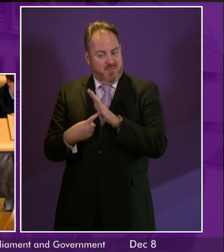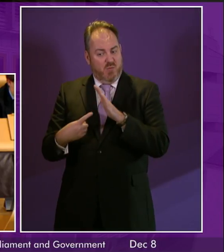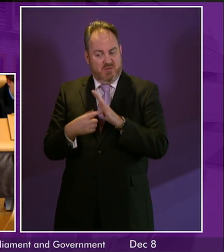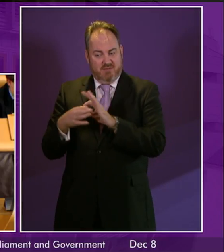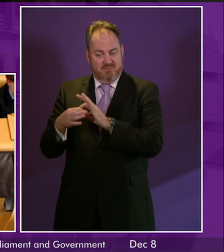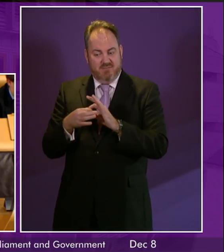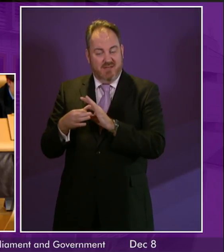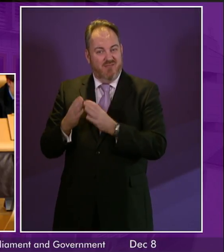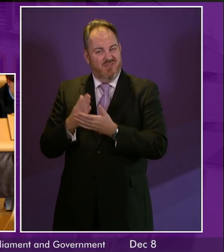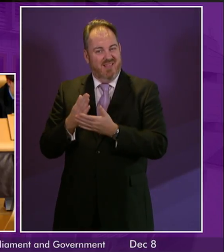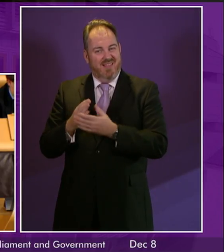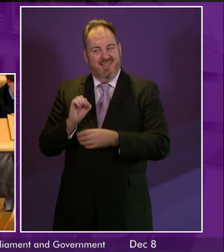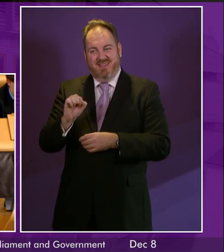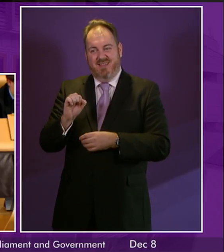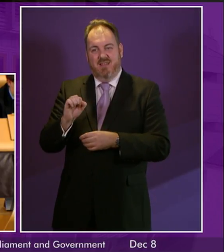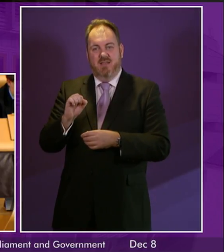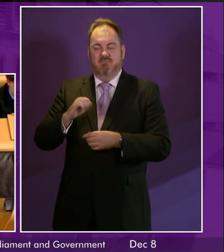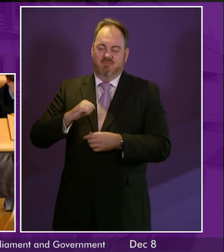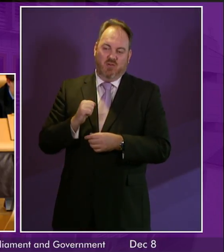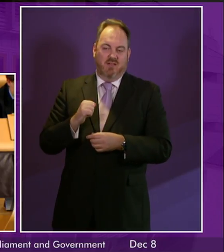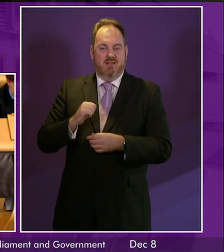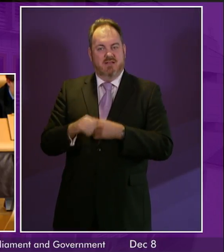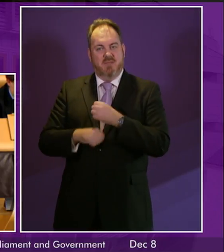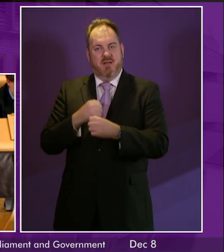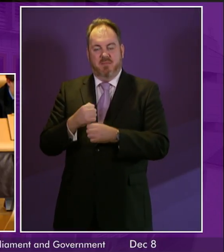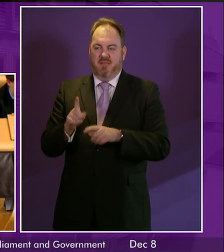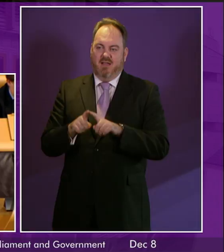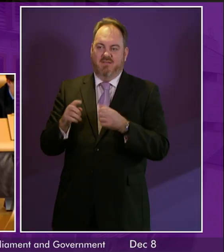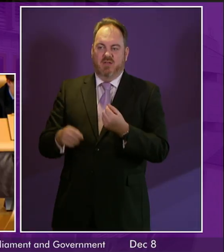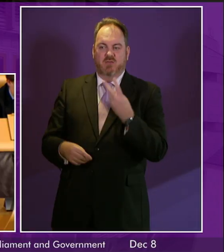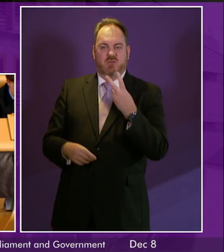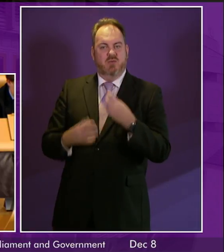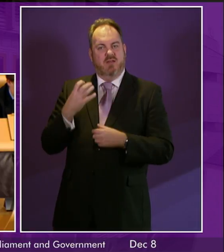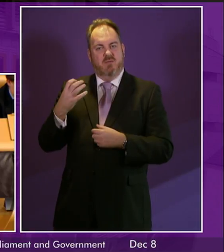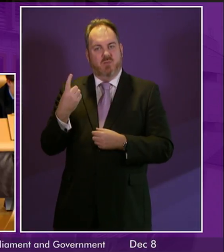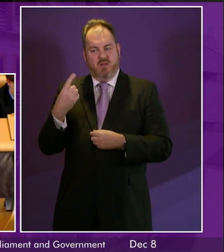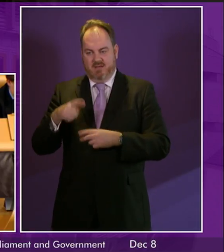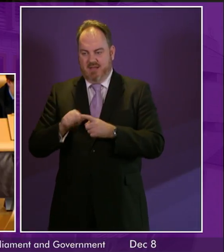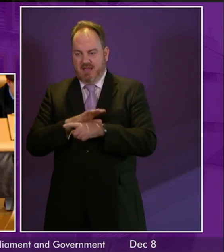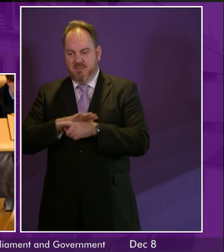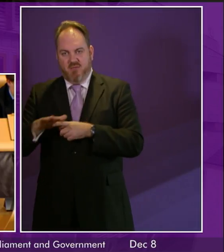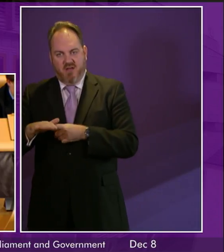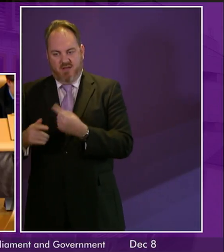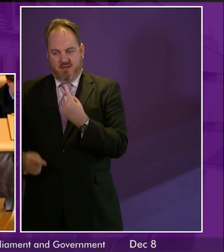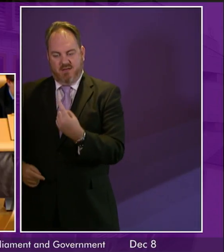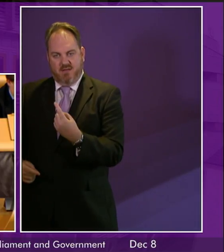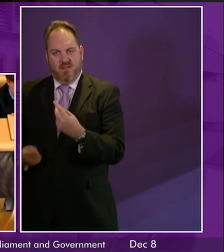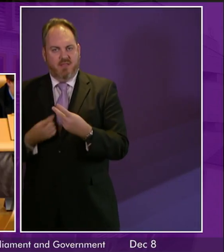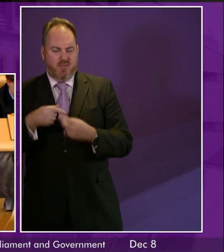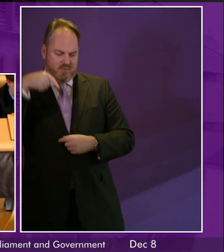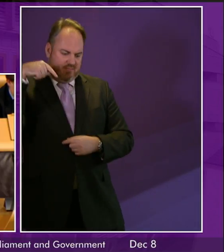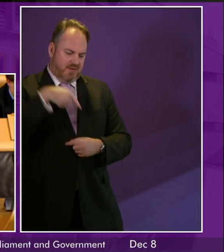effect, a quasi-federal state within the UK. Scotland has two governments, one government here in Edinburgh and the government in London, each with